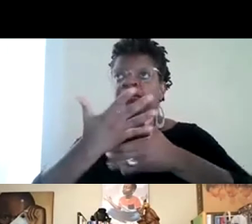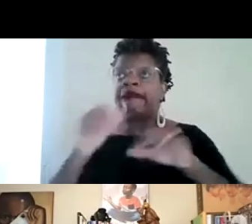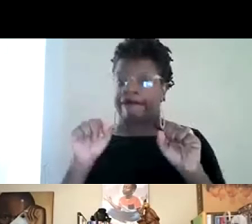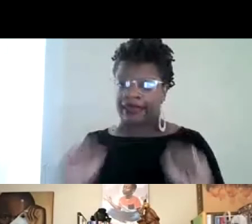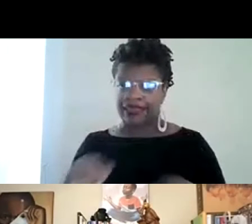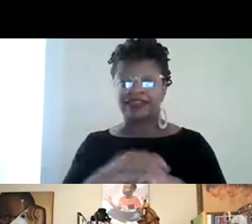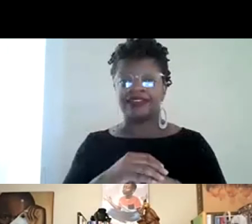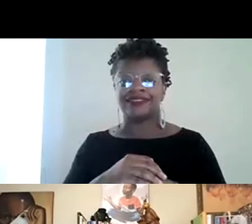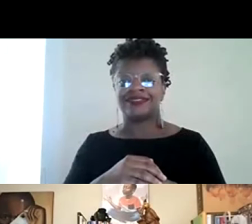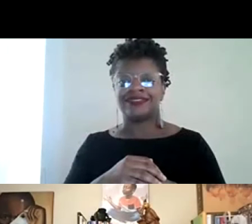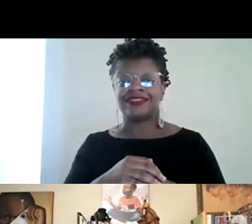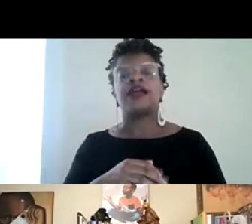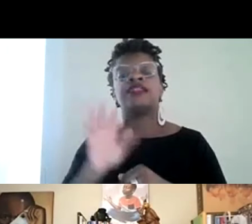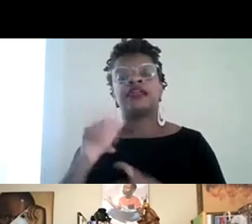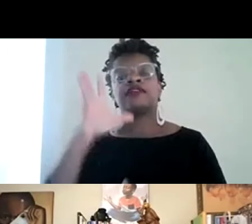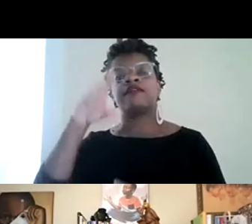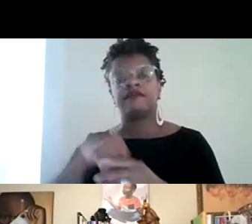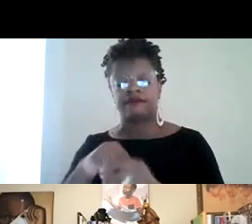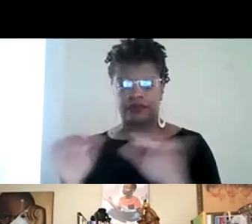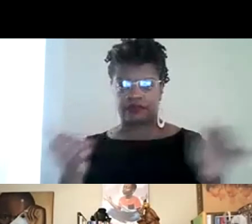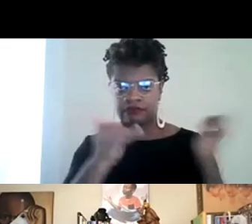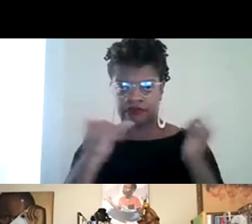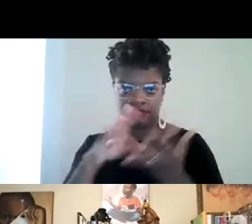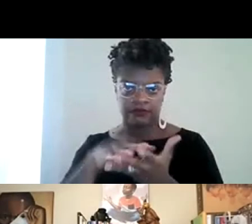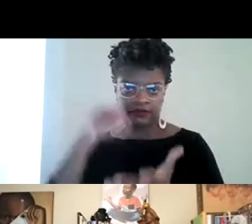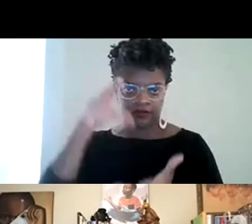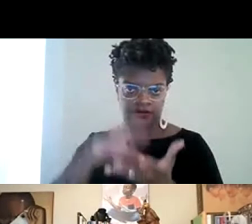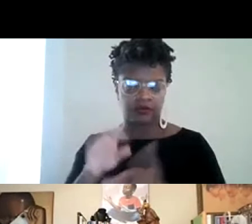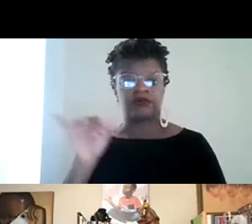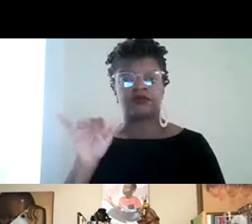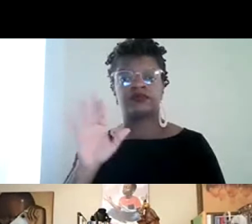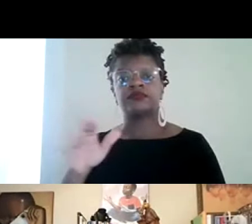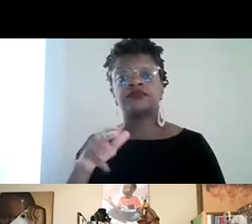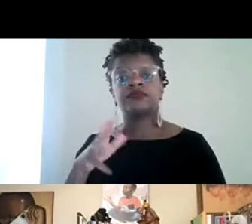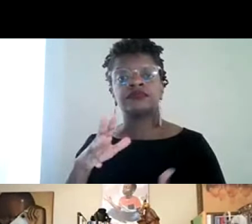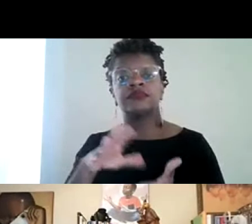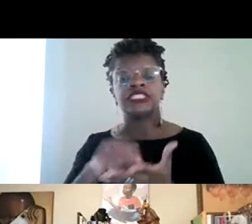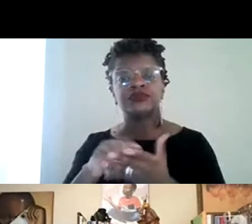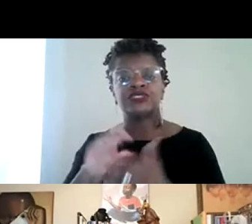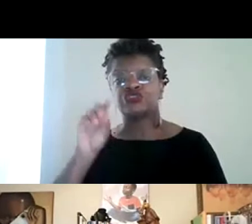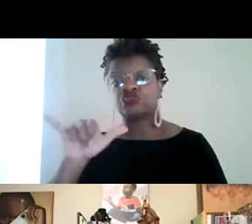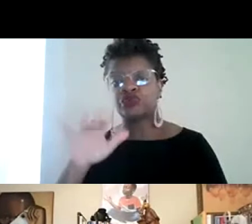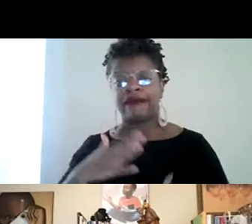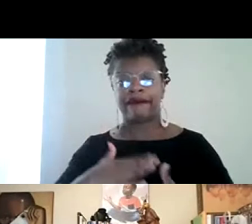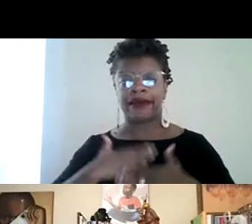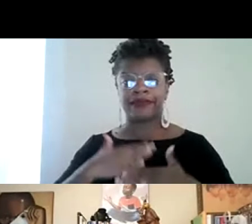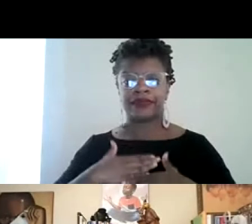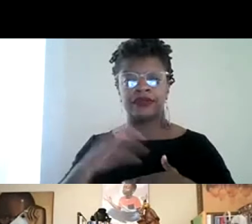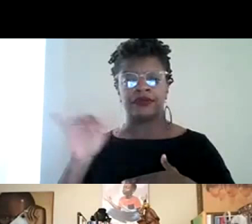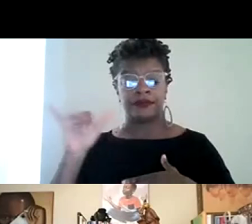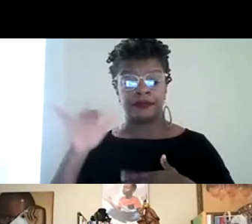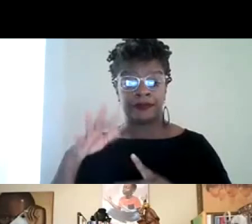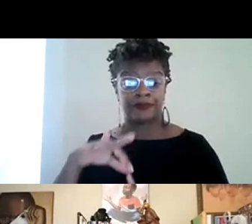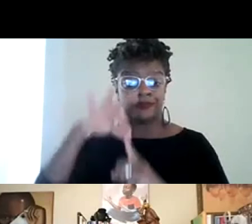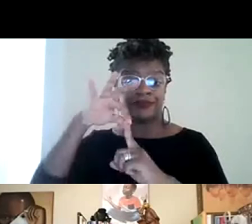the playful learning experiences. And in those experiences, there's beauty, joy, happiness, and